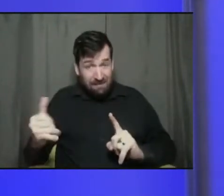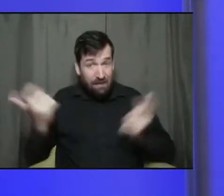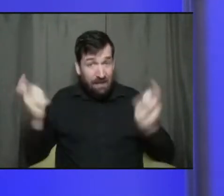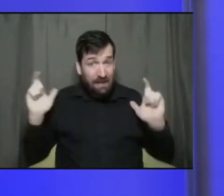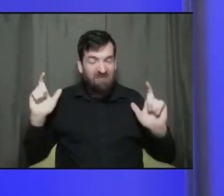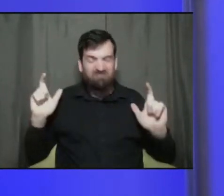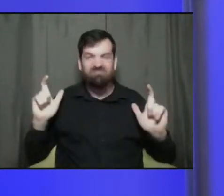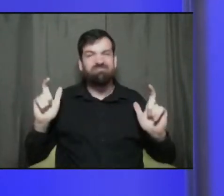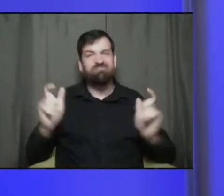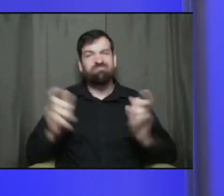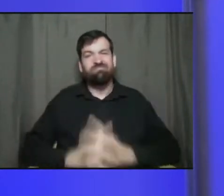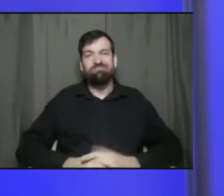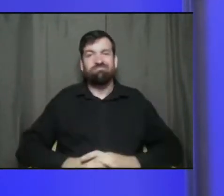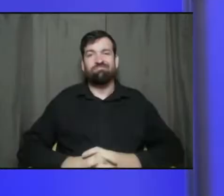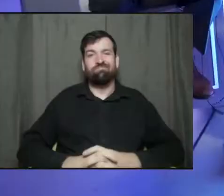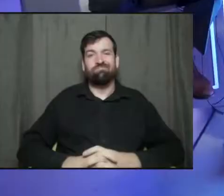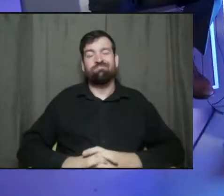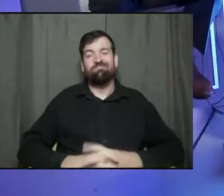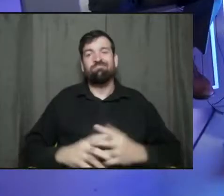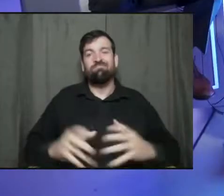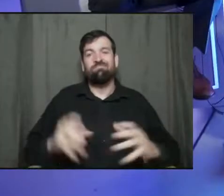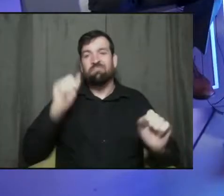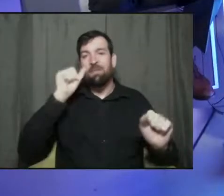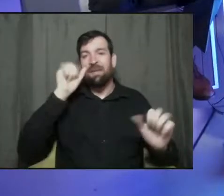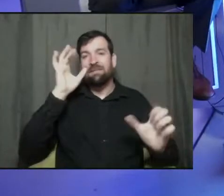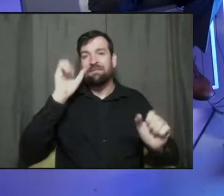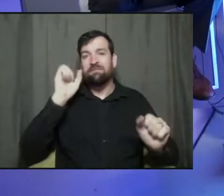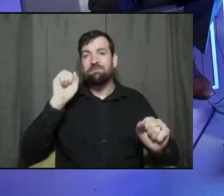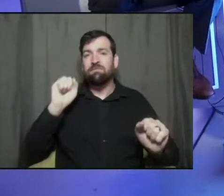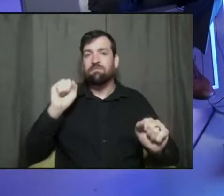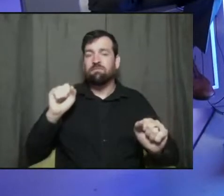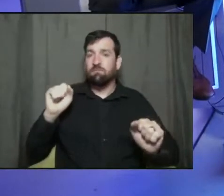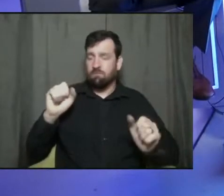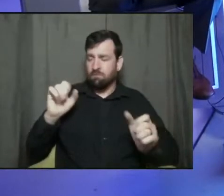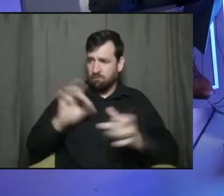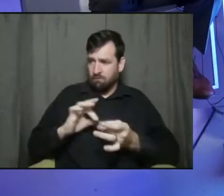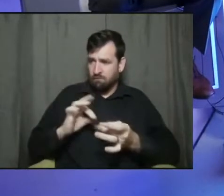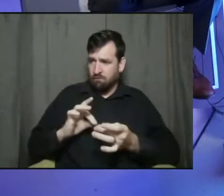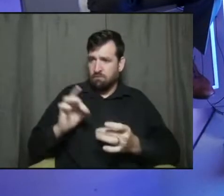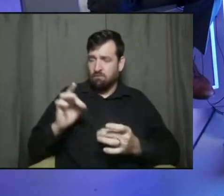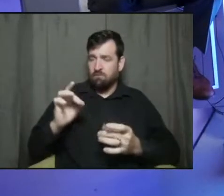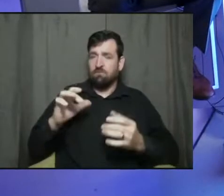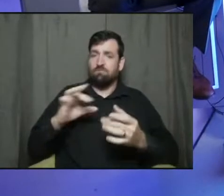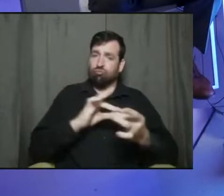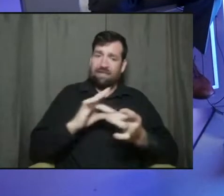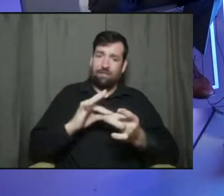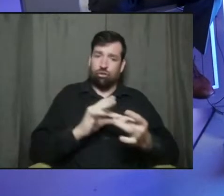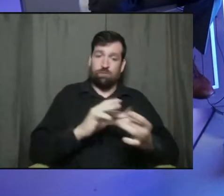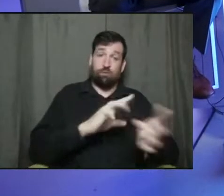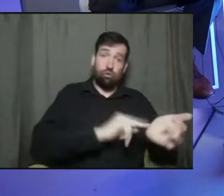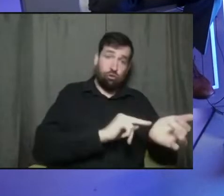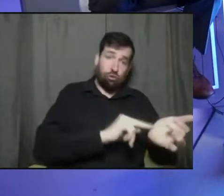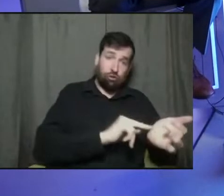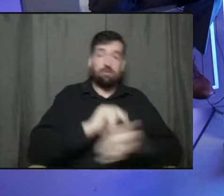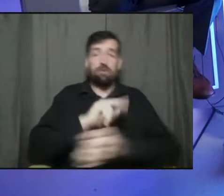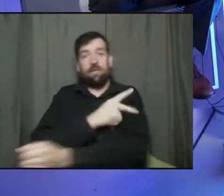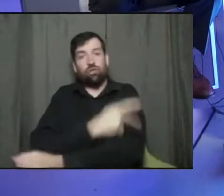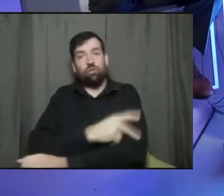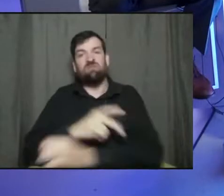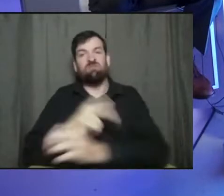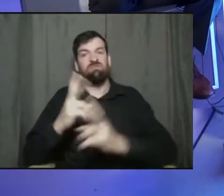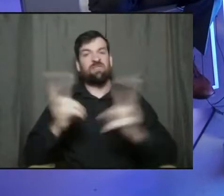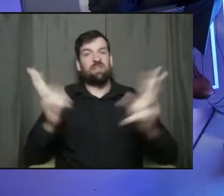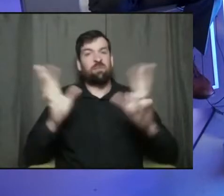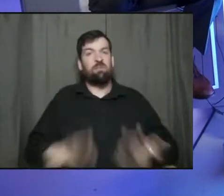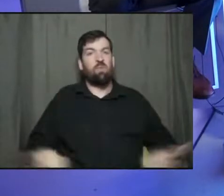So no, this is pretty remarkable. So just to say, the relationship between the nurse and the patients are pretty important. I think Ben and Amanda,